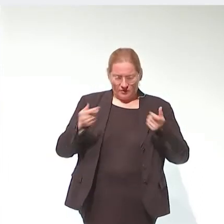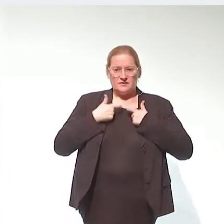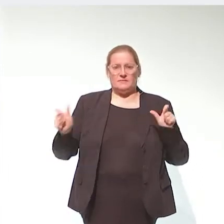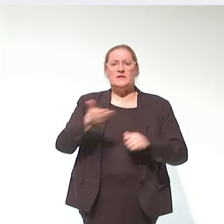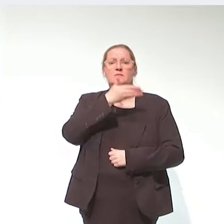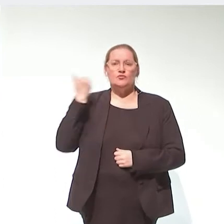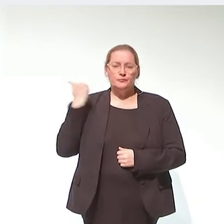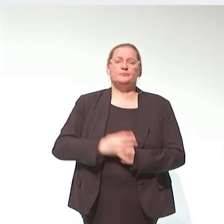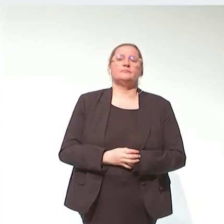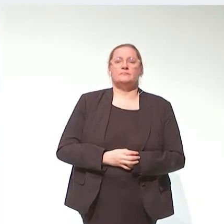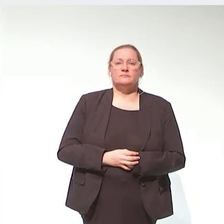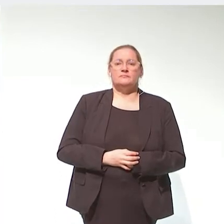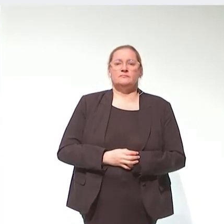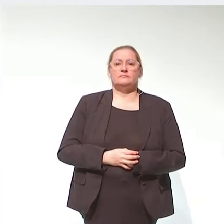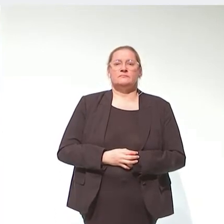access right.